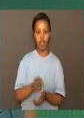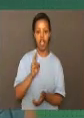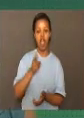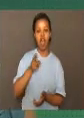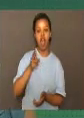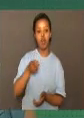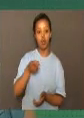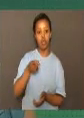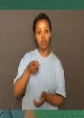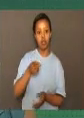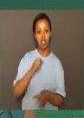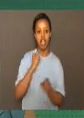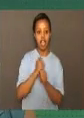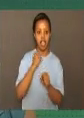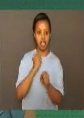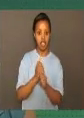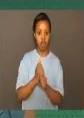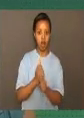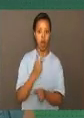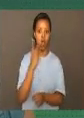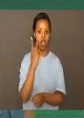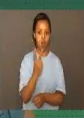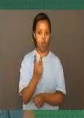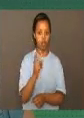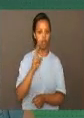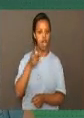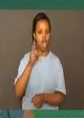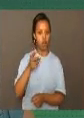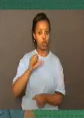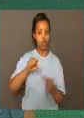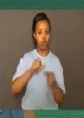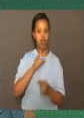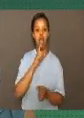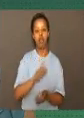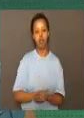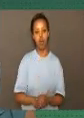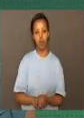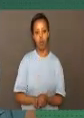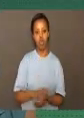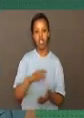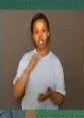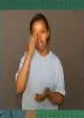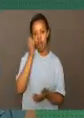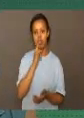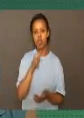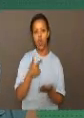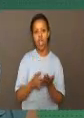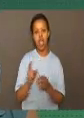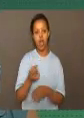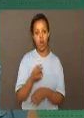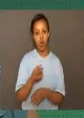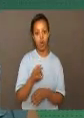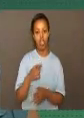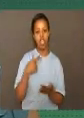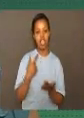hydrogen is made of 2 hydrogen atoms, which is why the formula